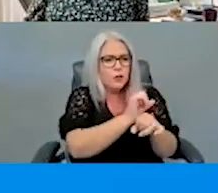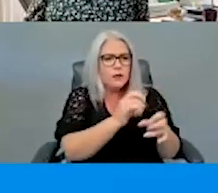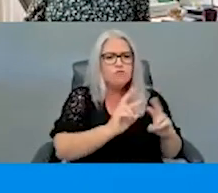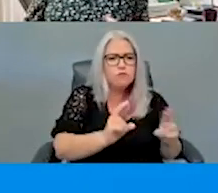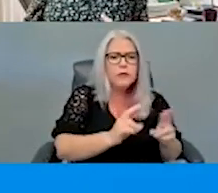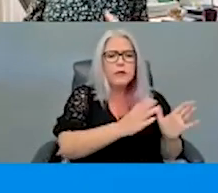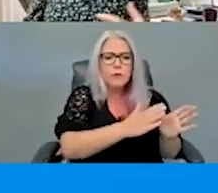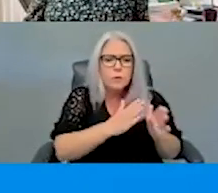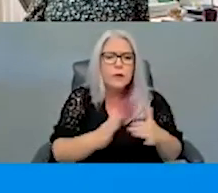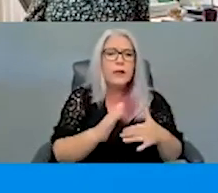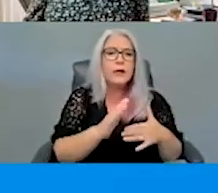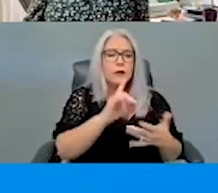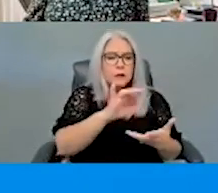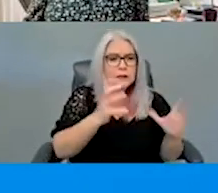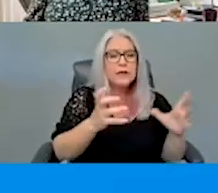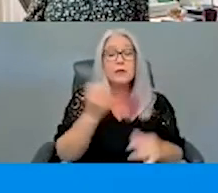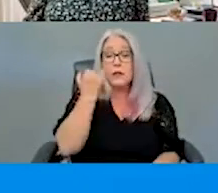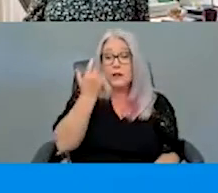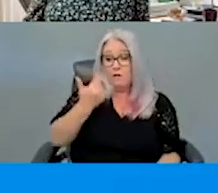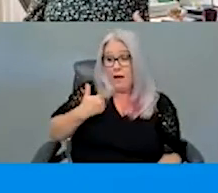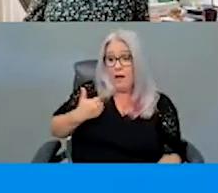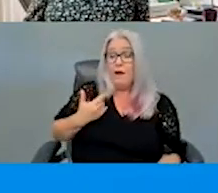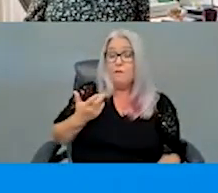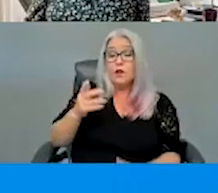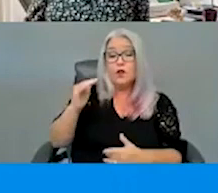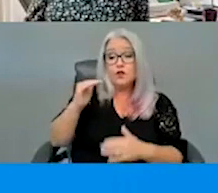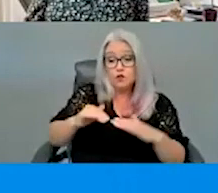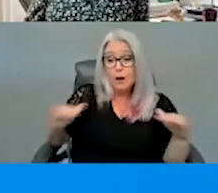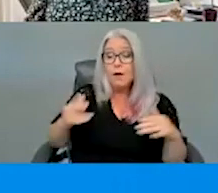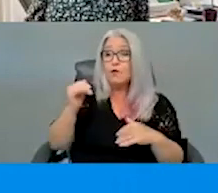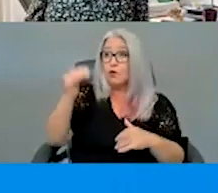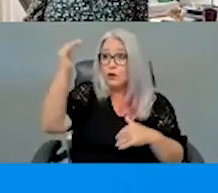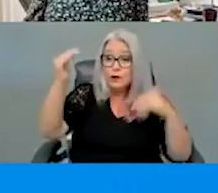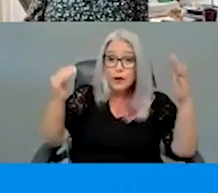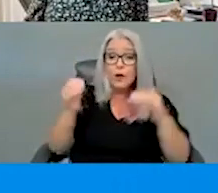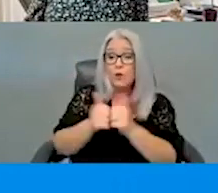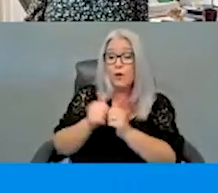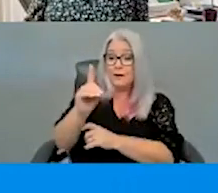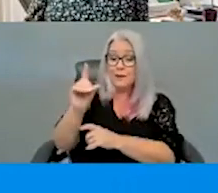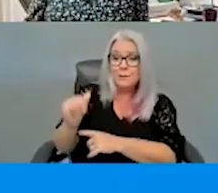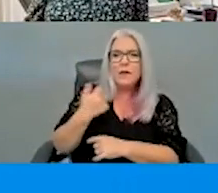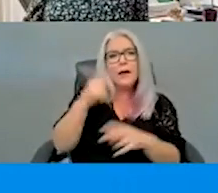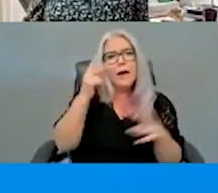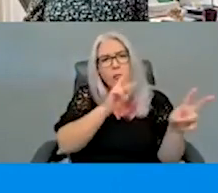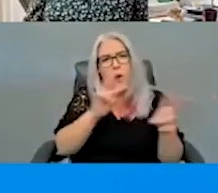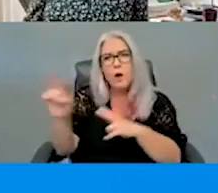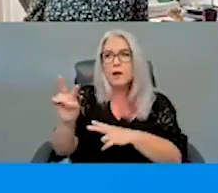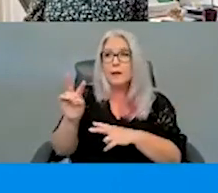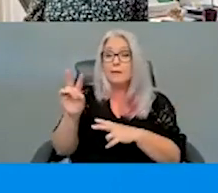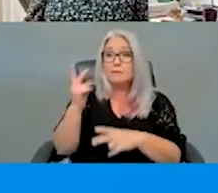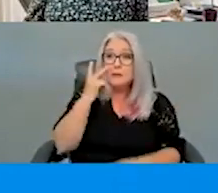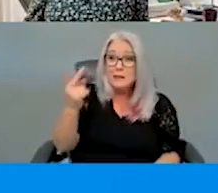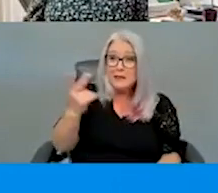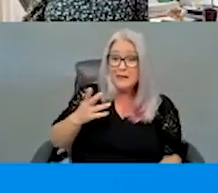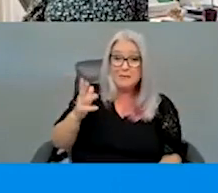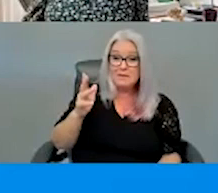who has a child or an adult with a disability, that when I look across all your materials, I see families like mine represented, that